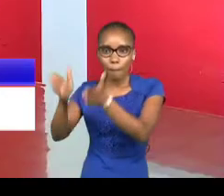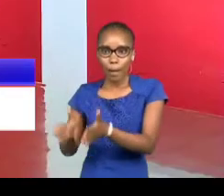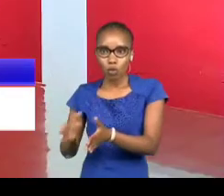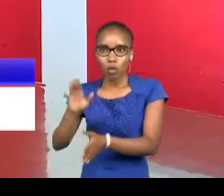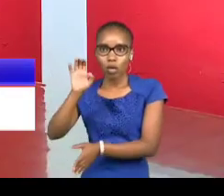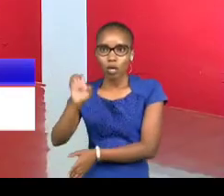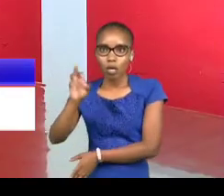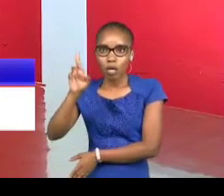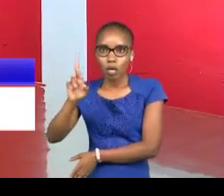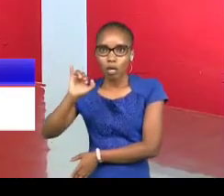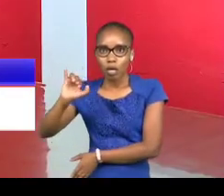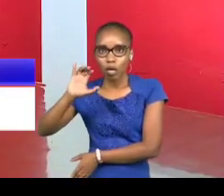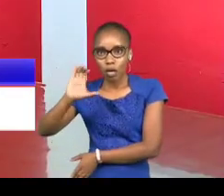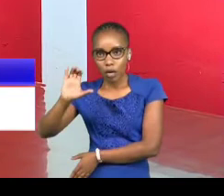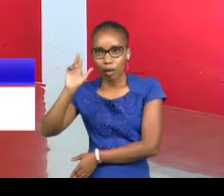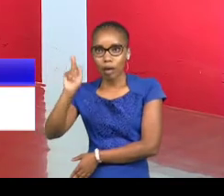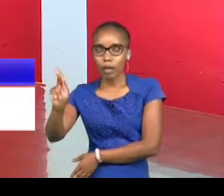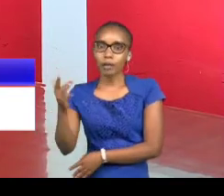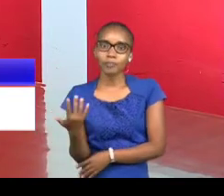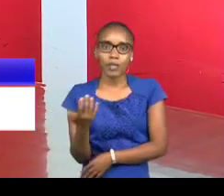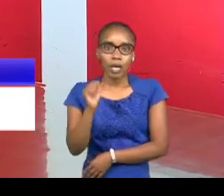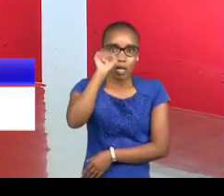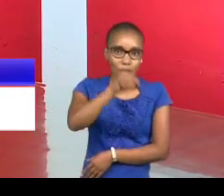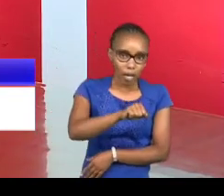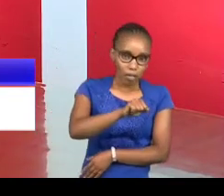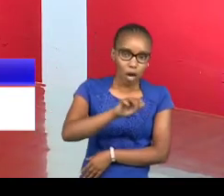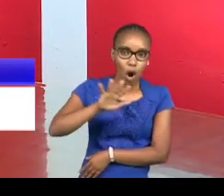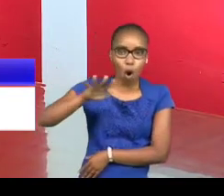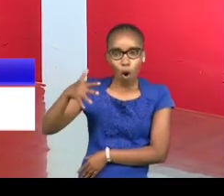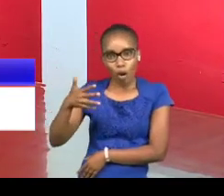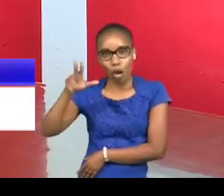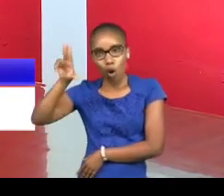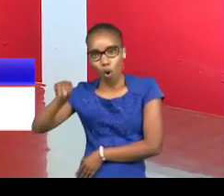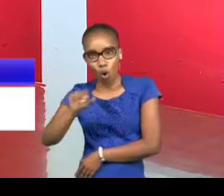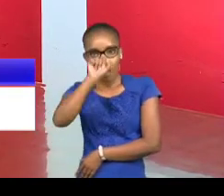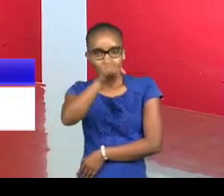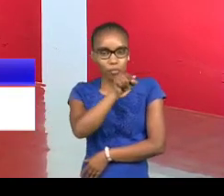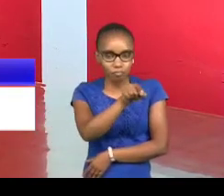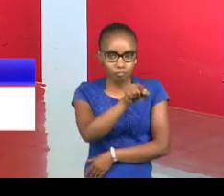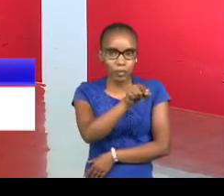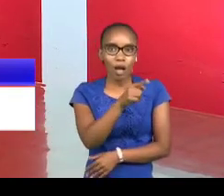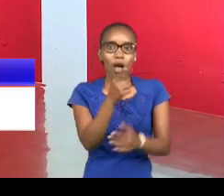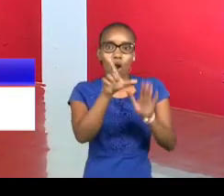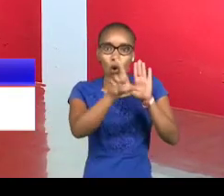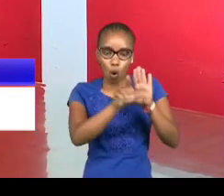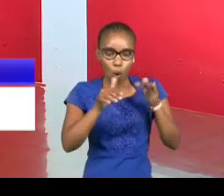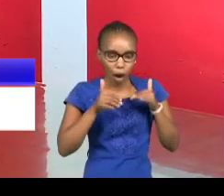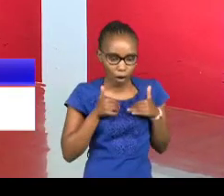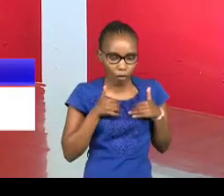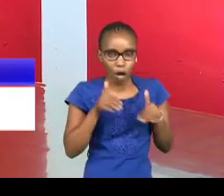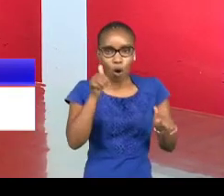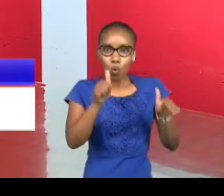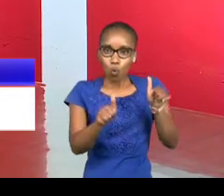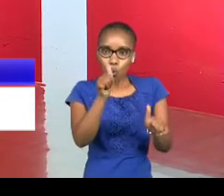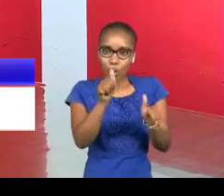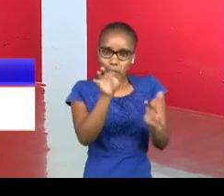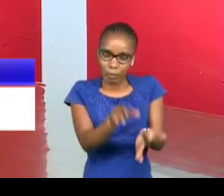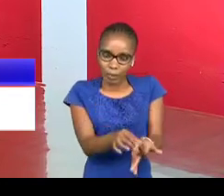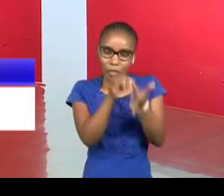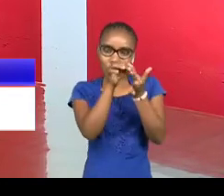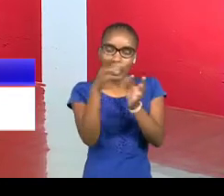that it's a yes and no question. Yes, in terms of their laws, which specify the duties